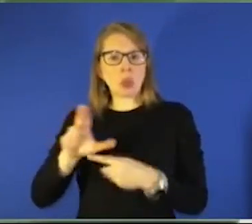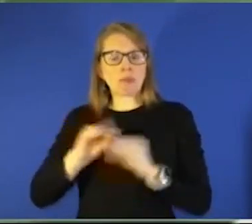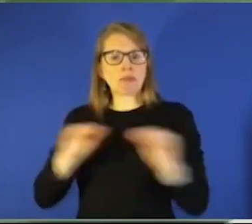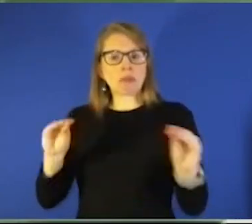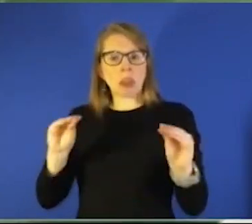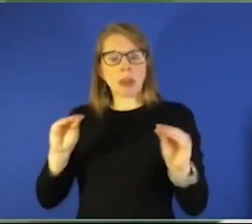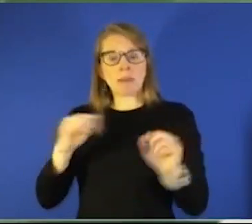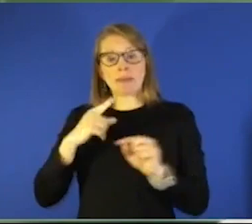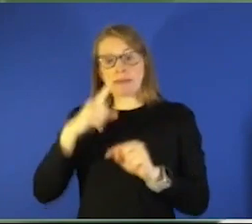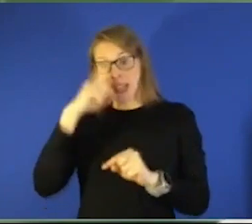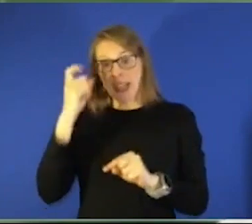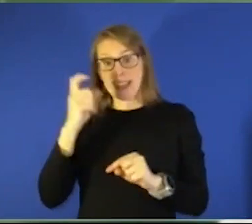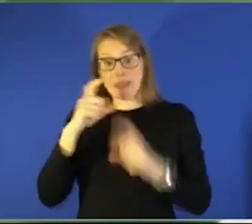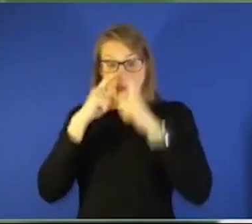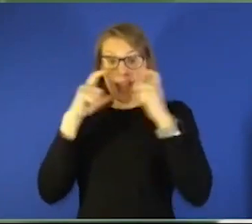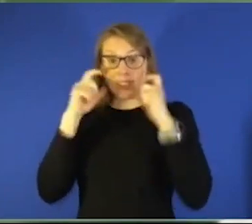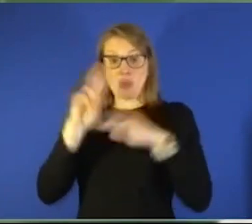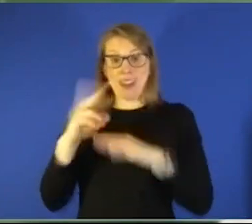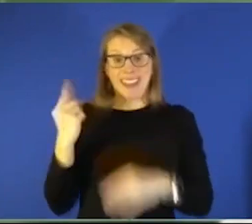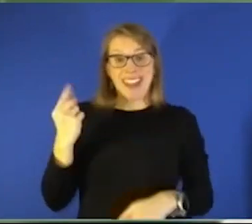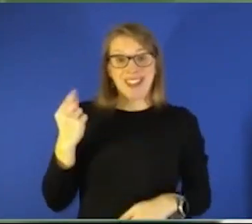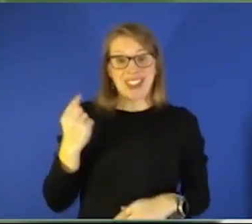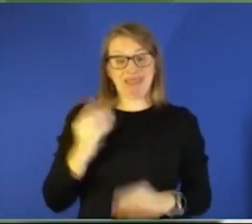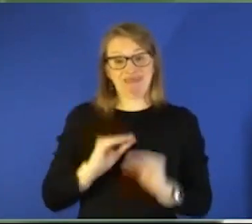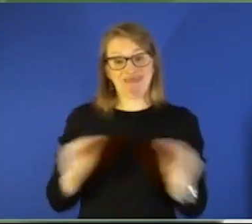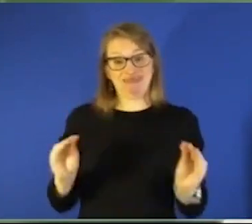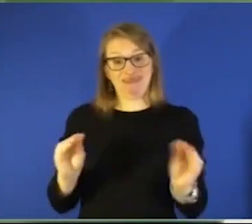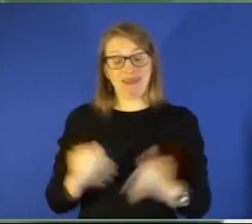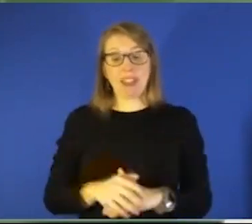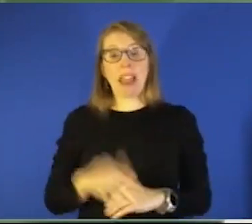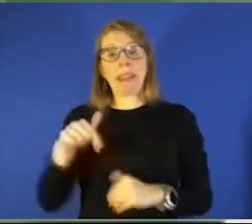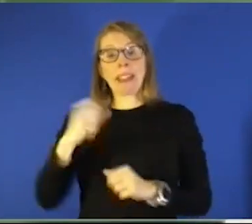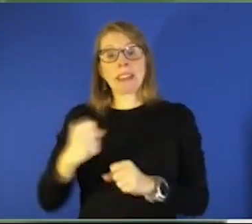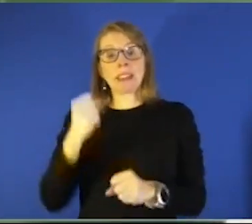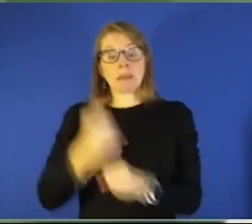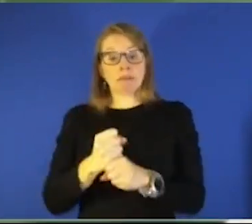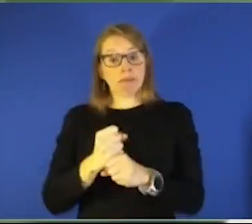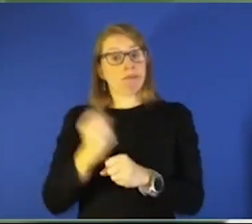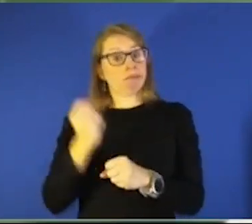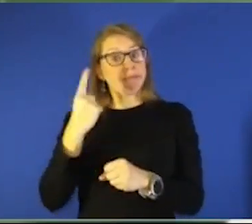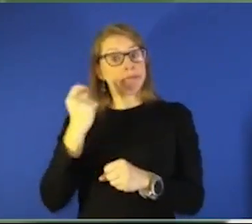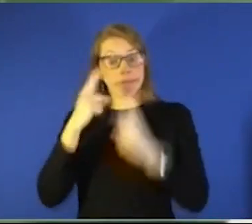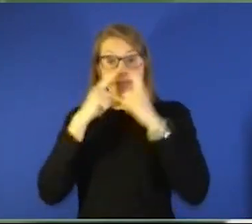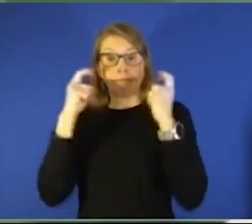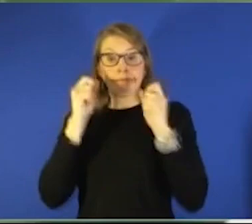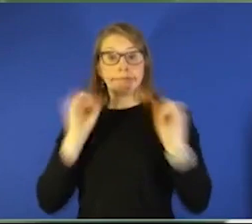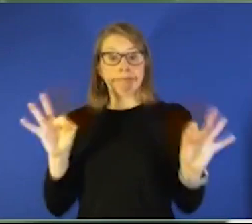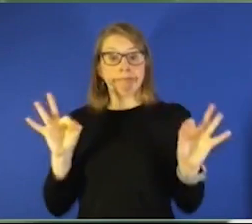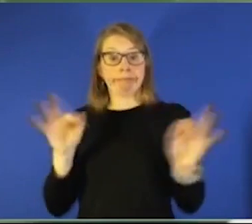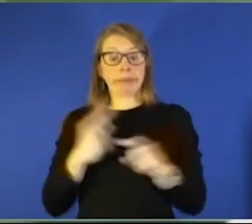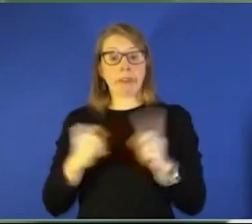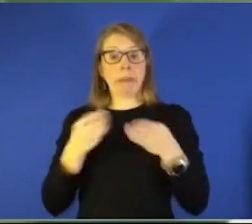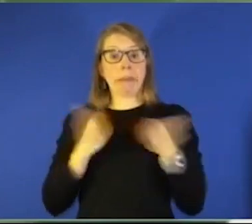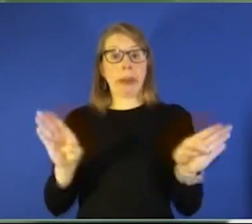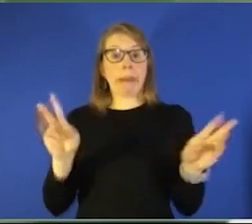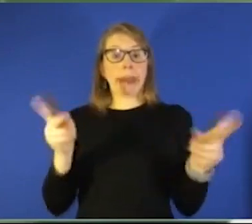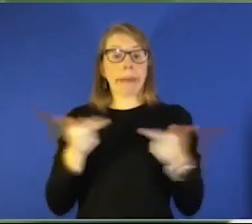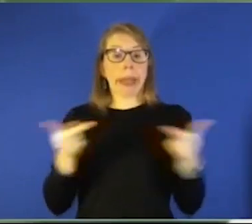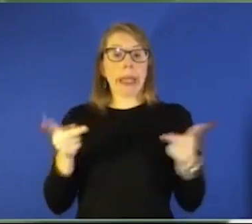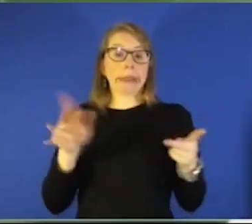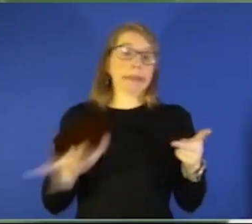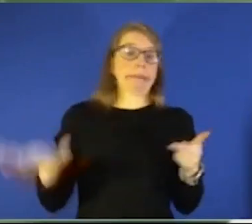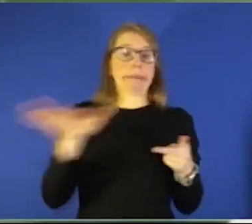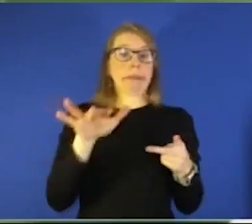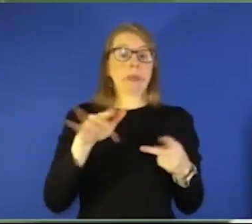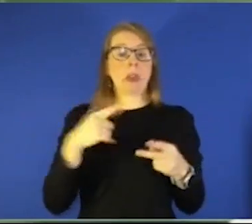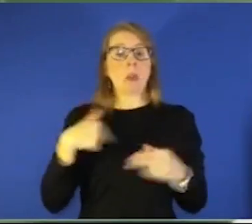So similarly here, this year, given that the masks have gone away from public places now, we do anticipate